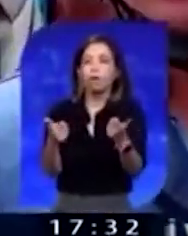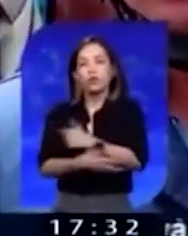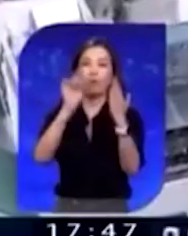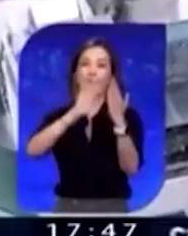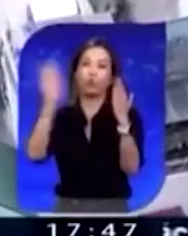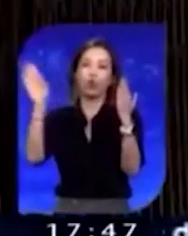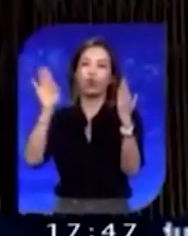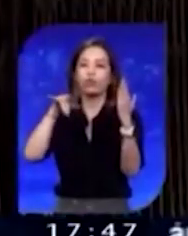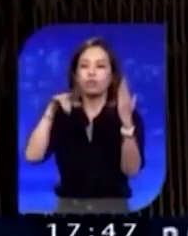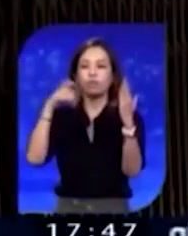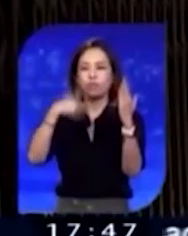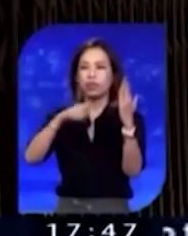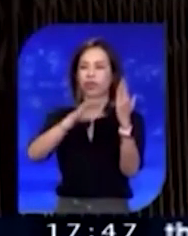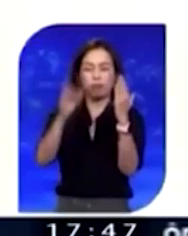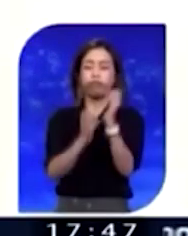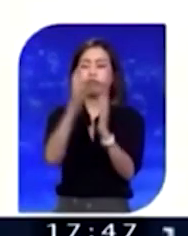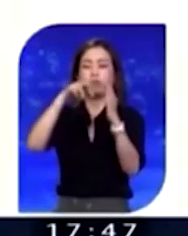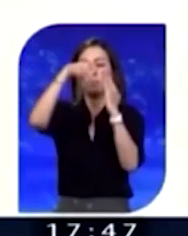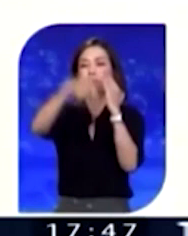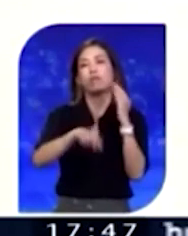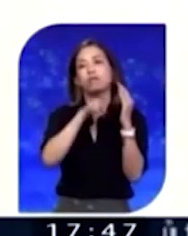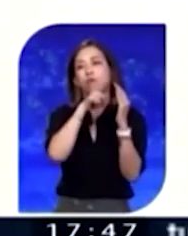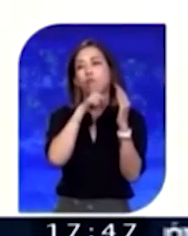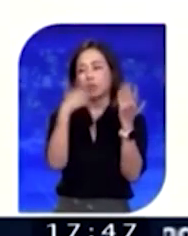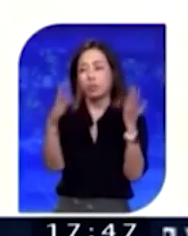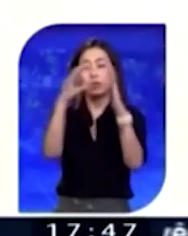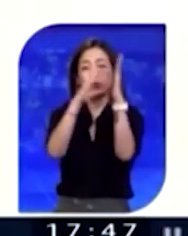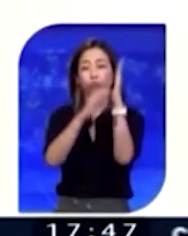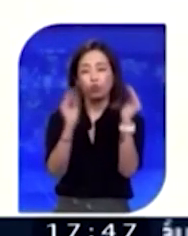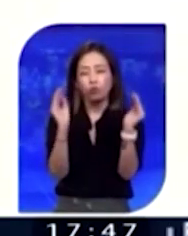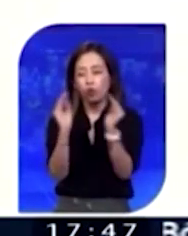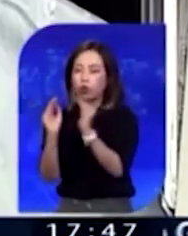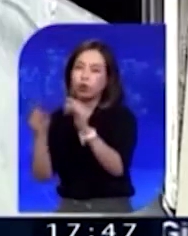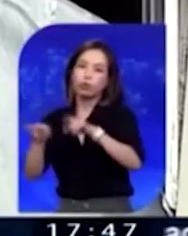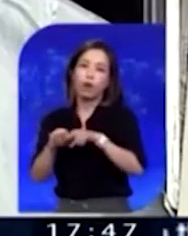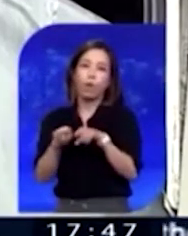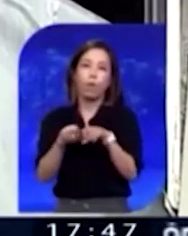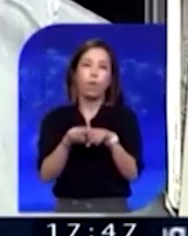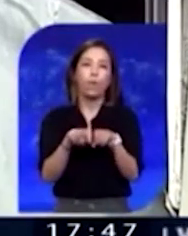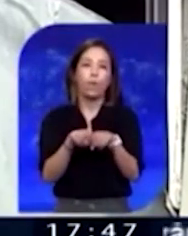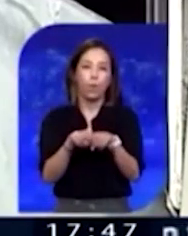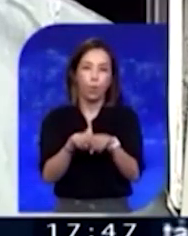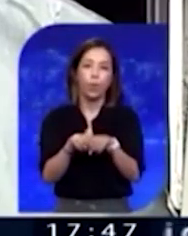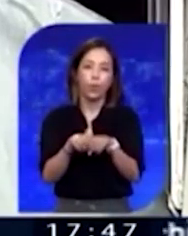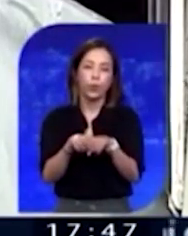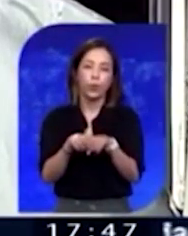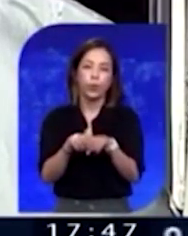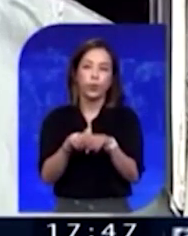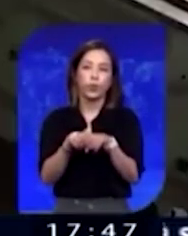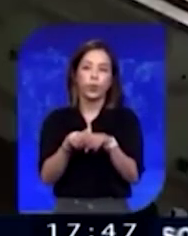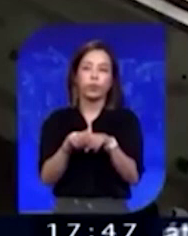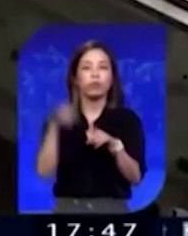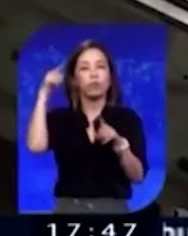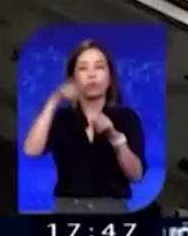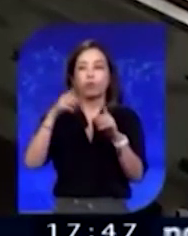where the injured were being treated. According to the government statement following the visit, Chin called for the completion of anti-fire regulations at mall-sized apartments building